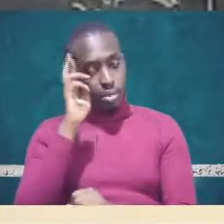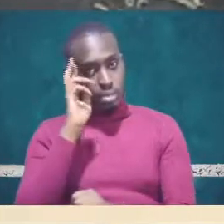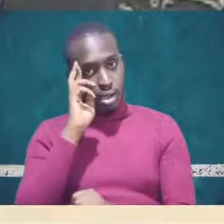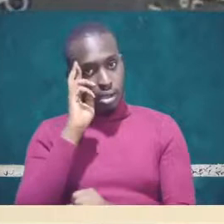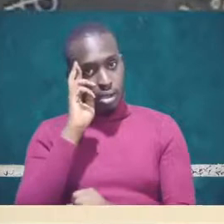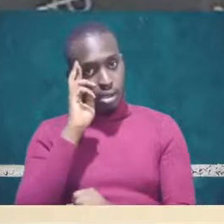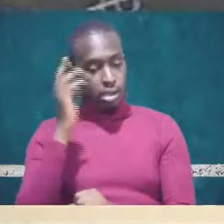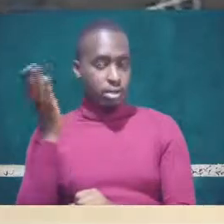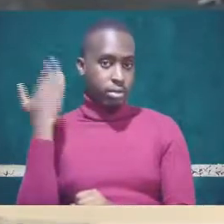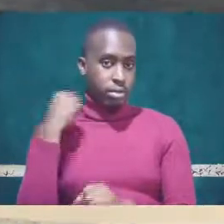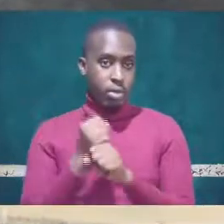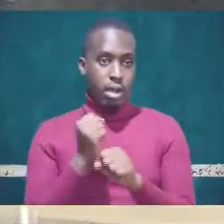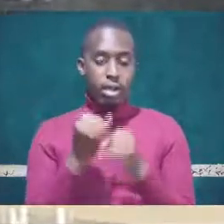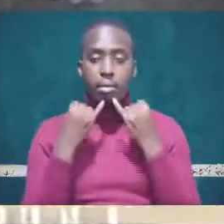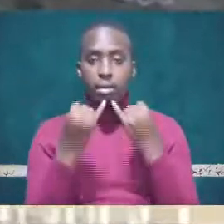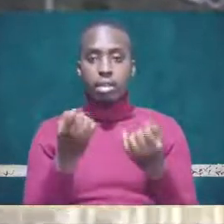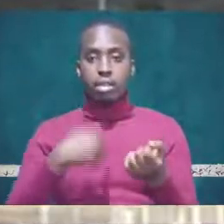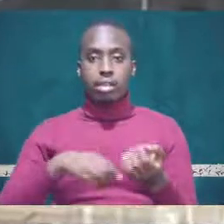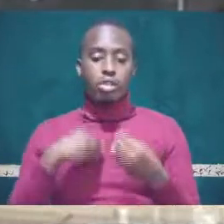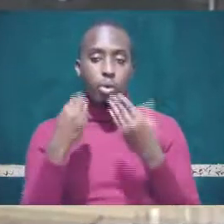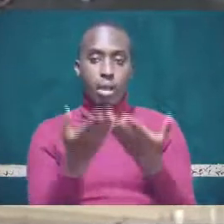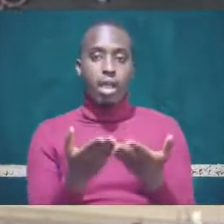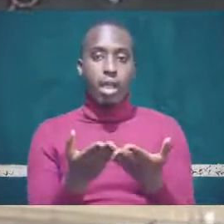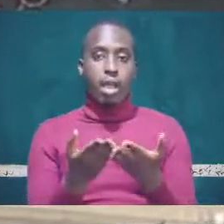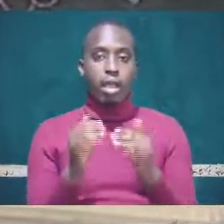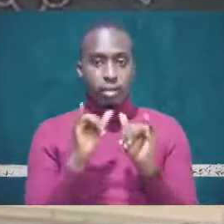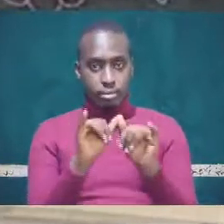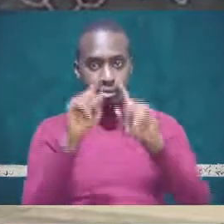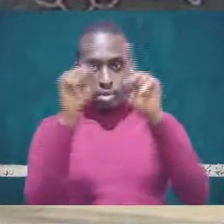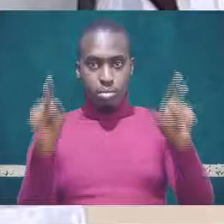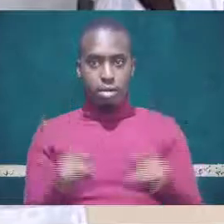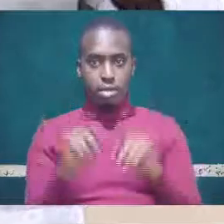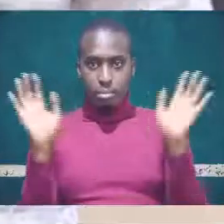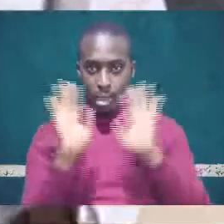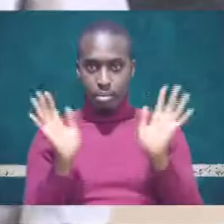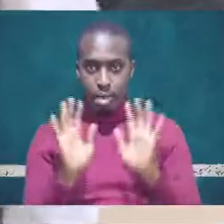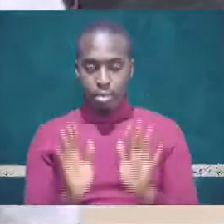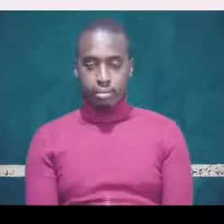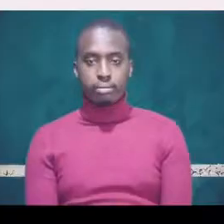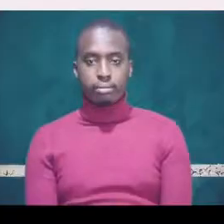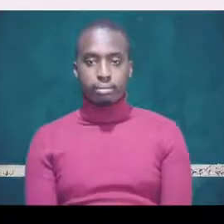the previous work that I told you that I'm going to leave you with will remain on the board. Bye-bye.